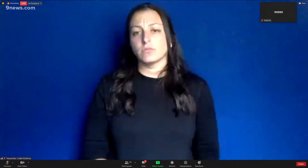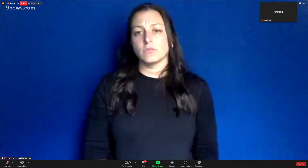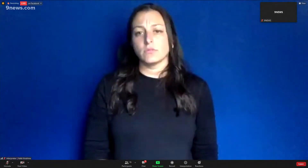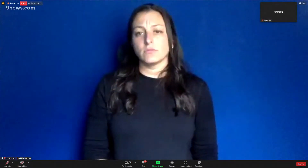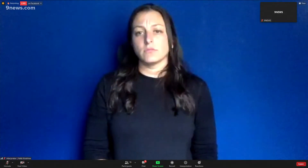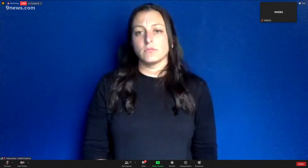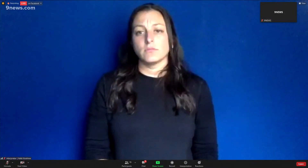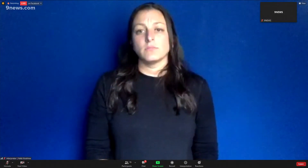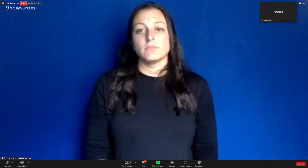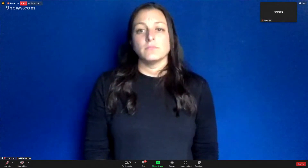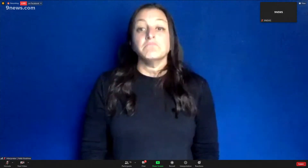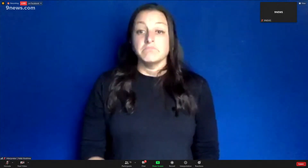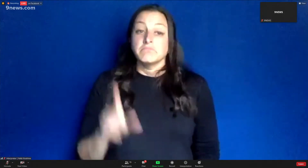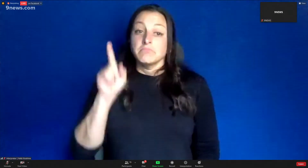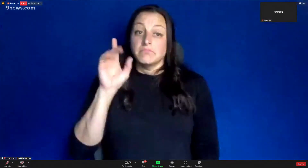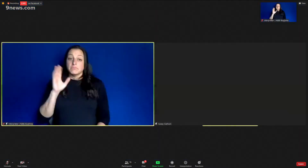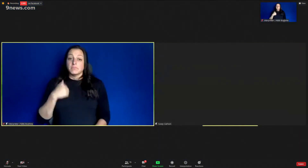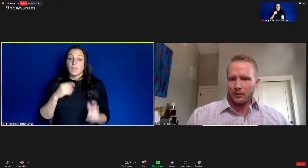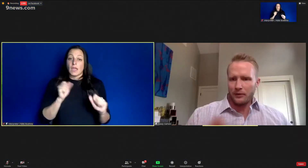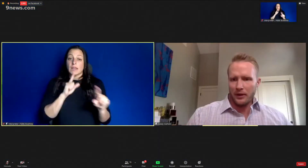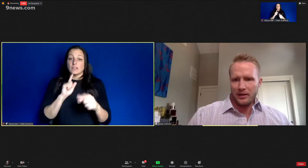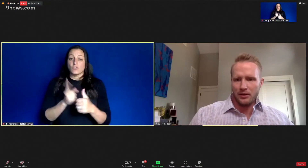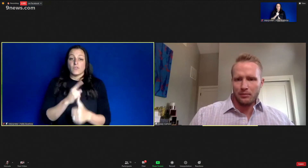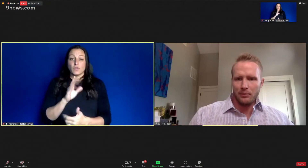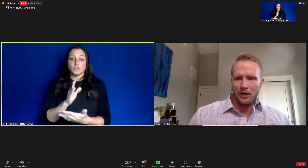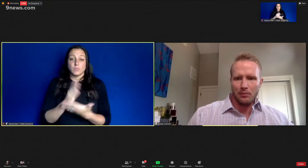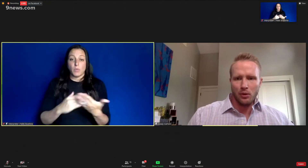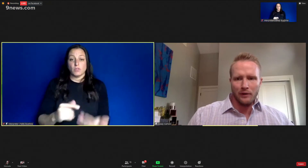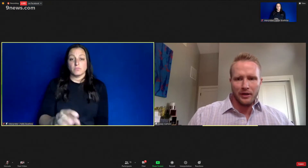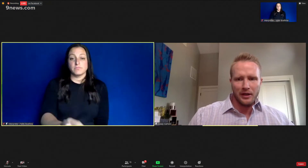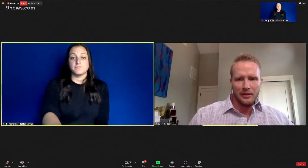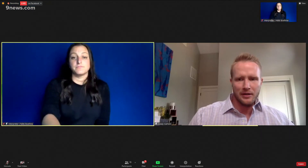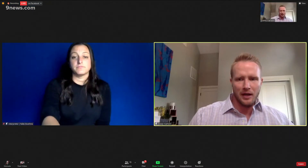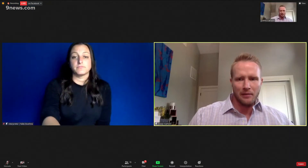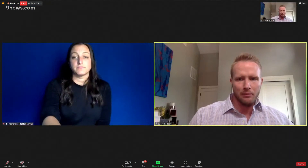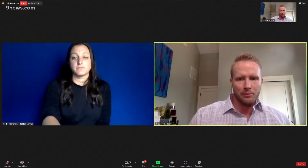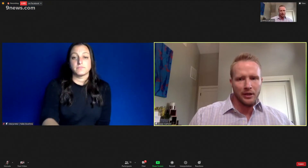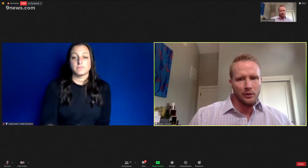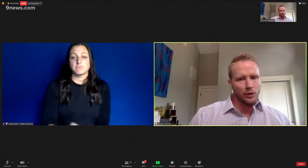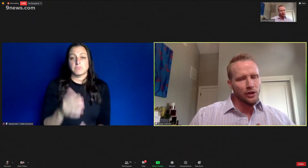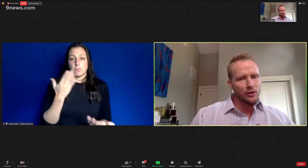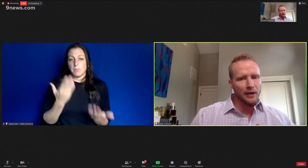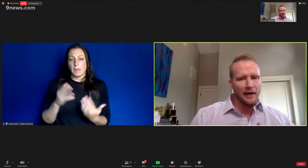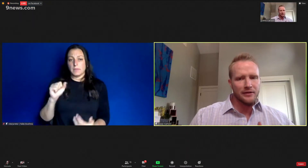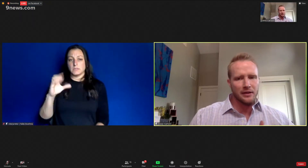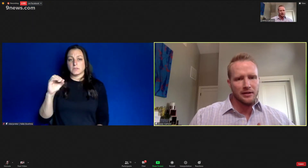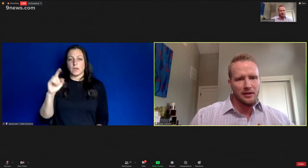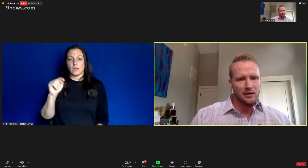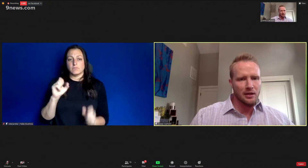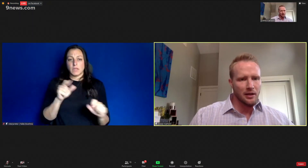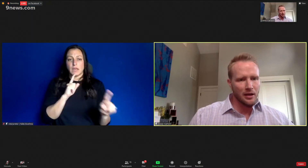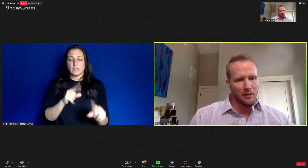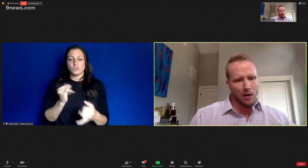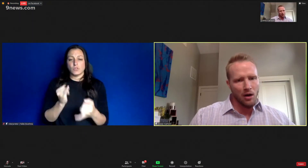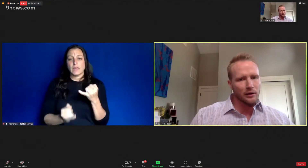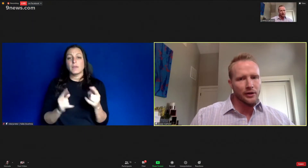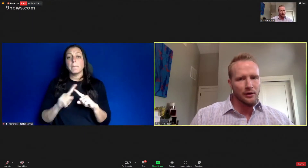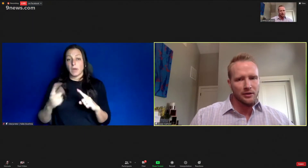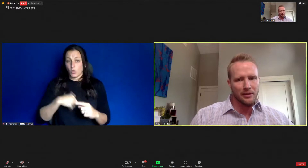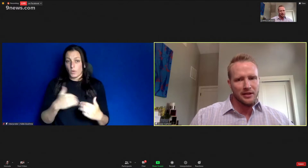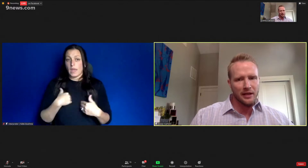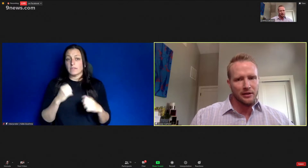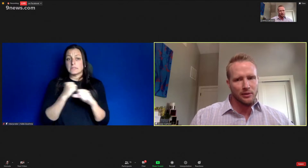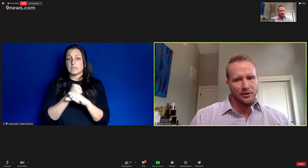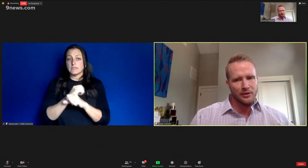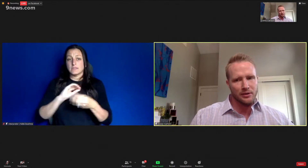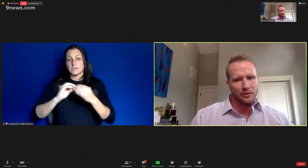So I think I'll take that first part of the question. I don't know if you want to answer more of it at the end, Scott, but we do have statistics on all of the codes